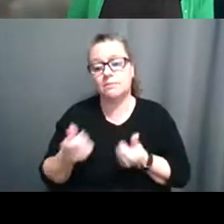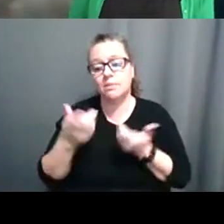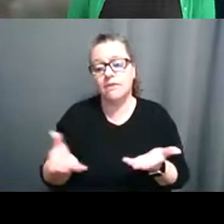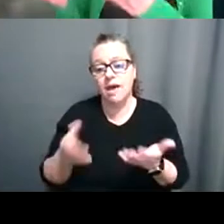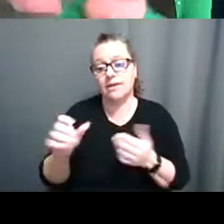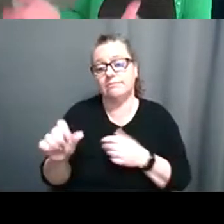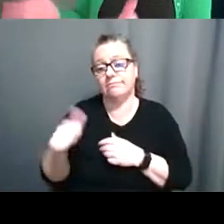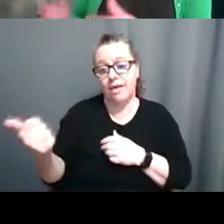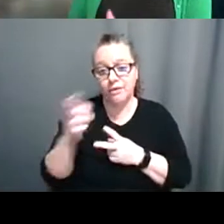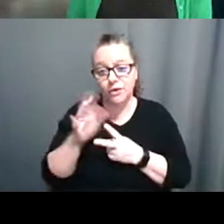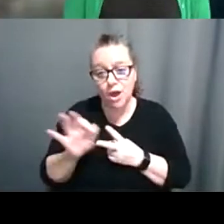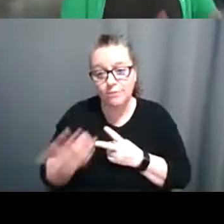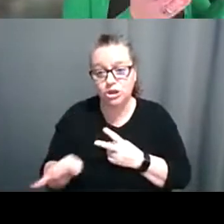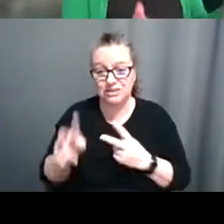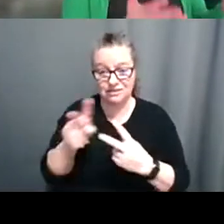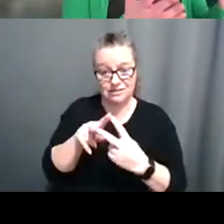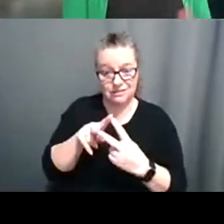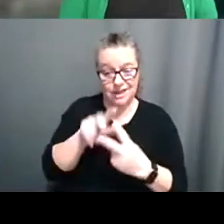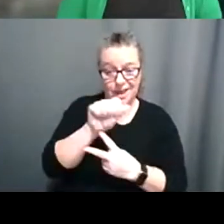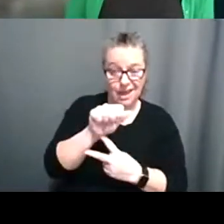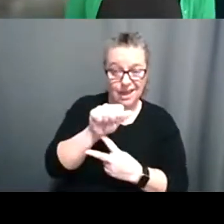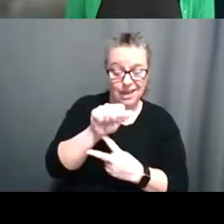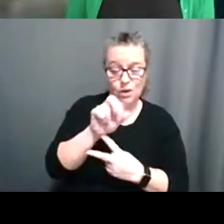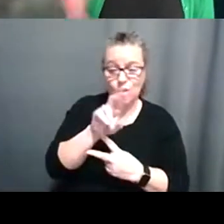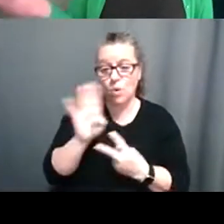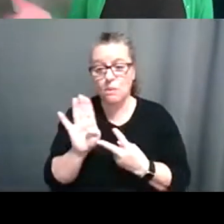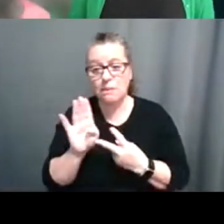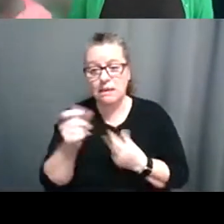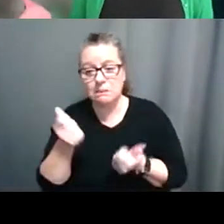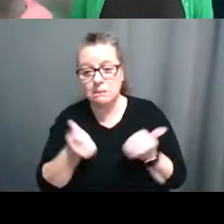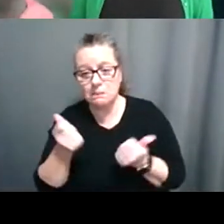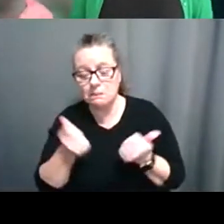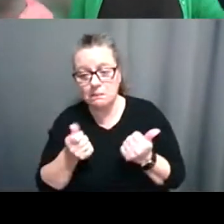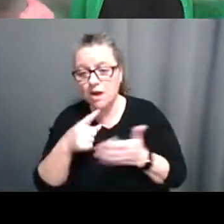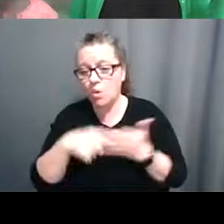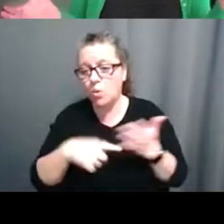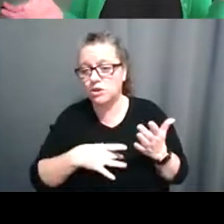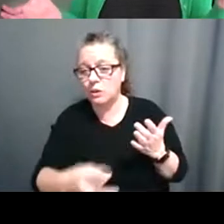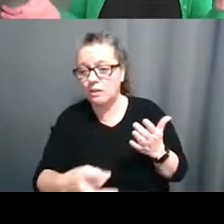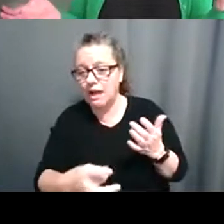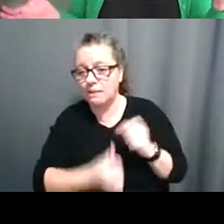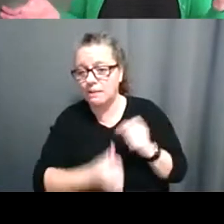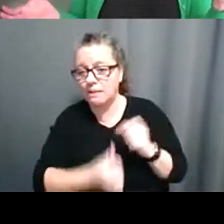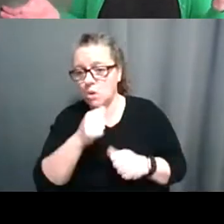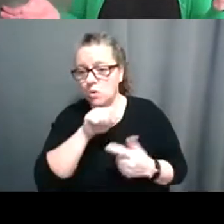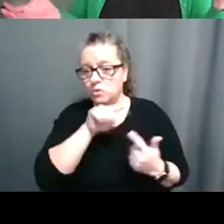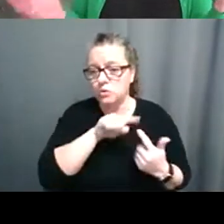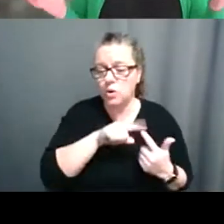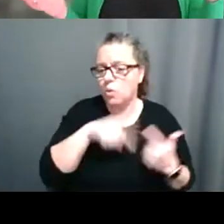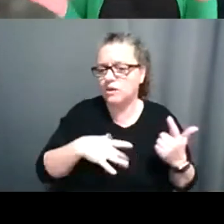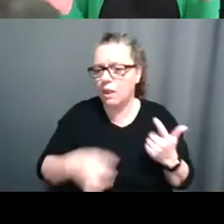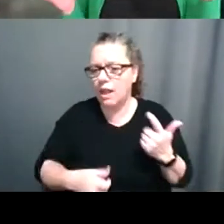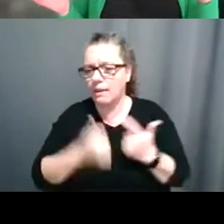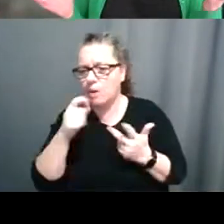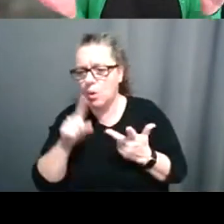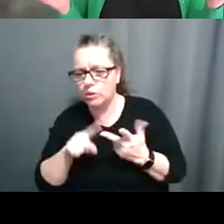options. Do you want choice A or do you want choice B? What do you like most about A? What do you like most about B?